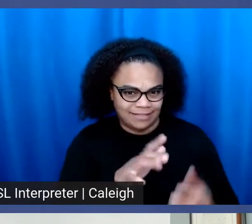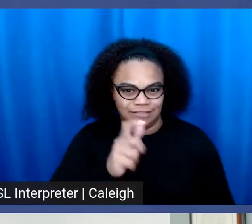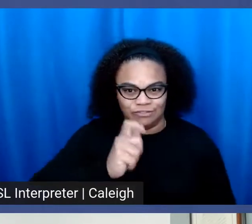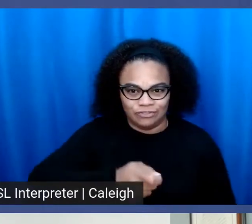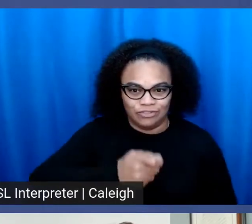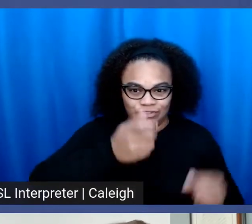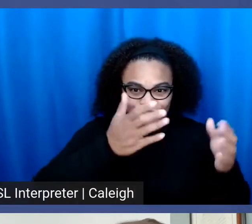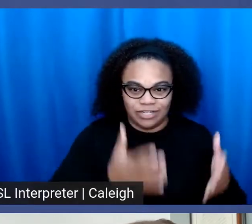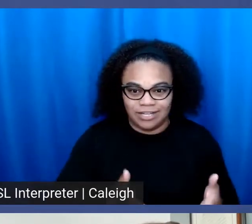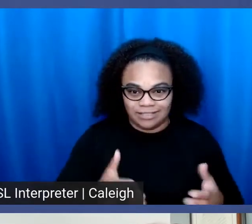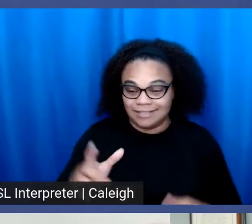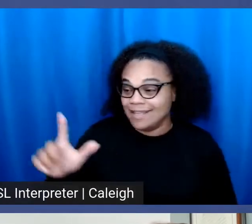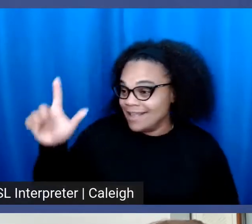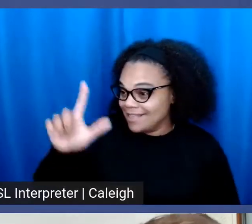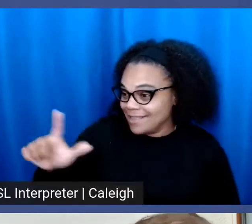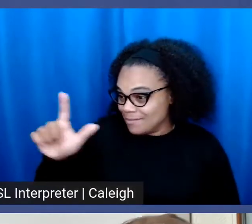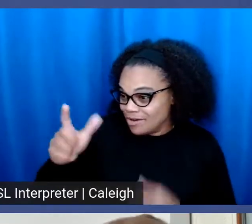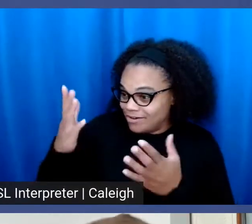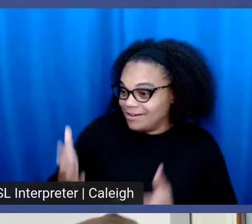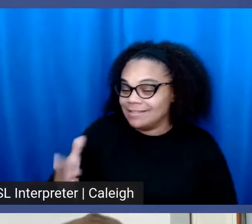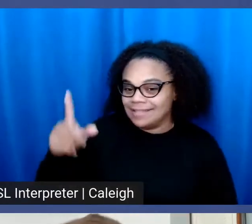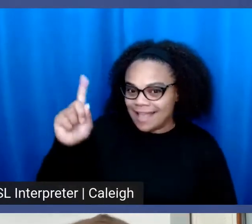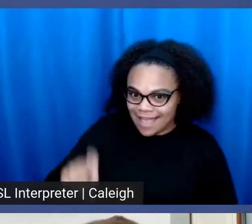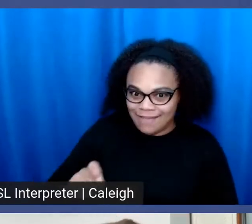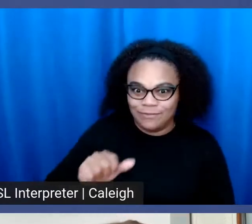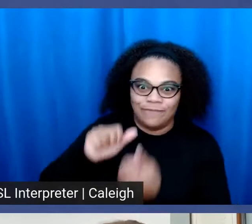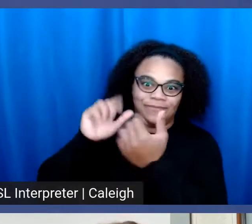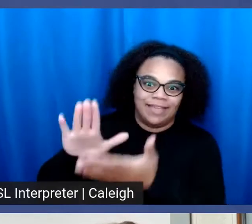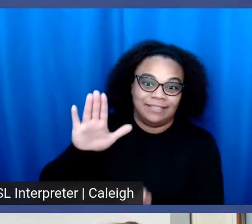school boards and parents. Yeah, all credit due to Martha